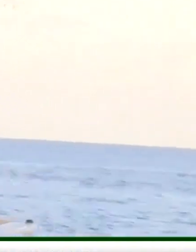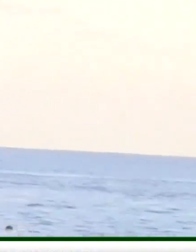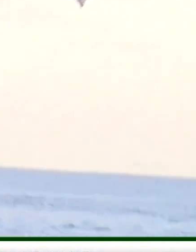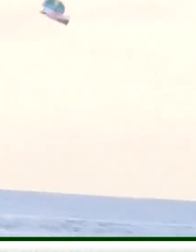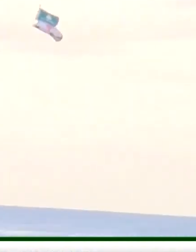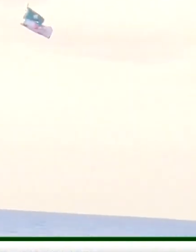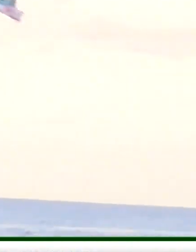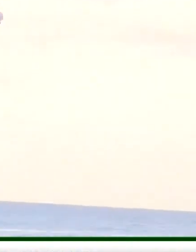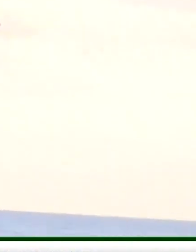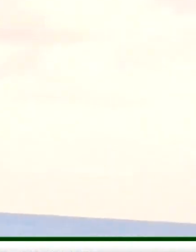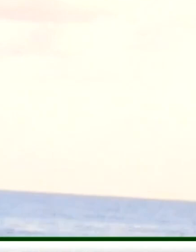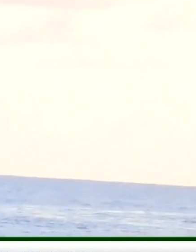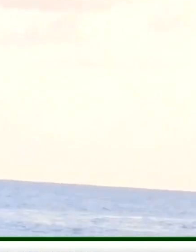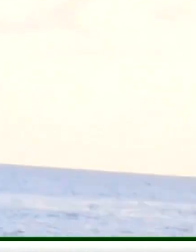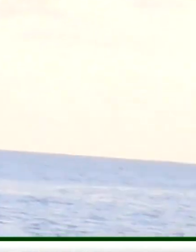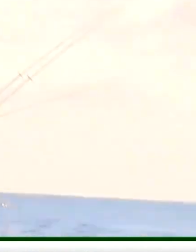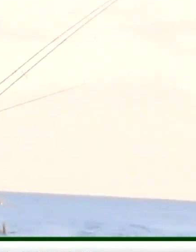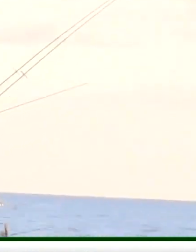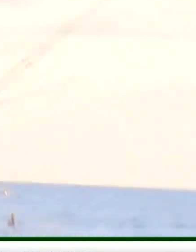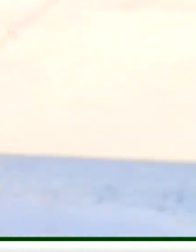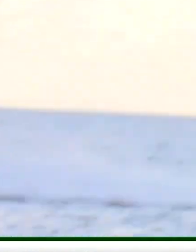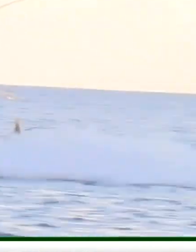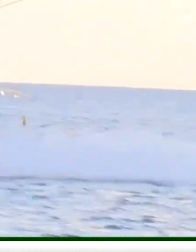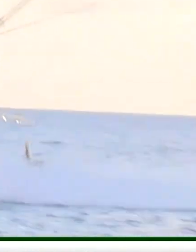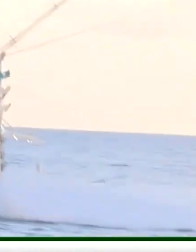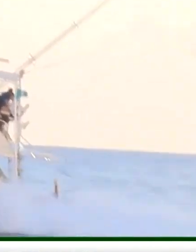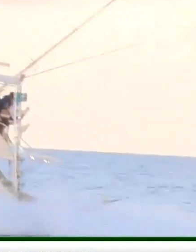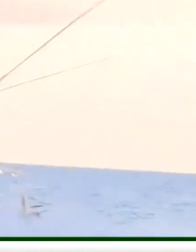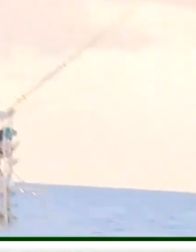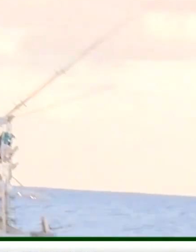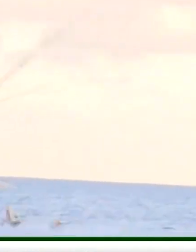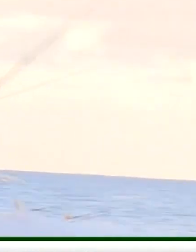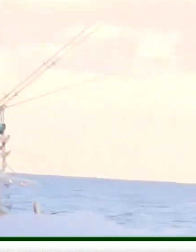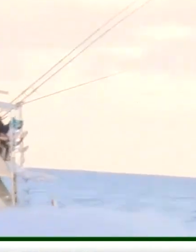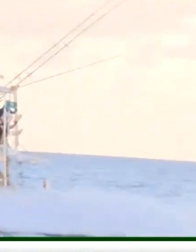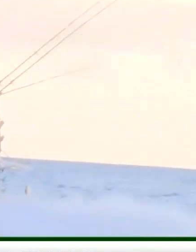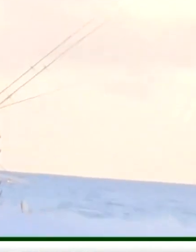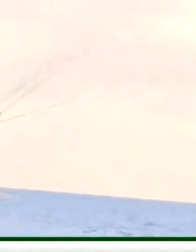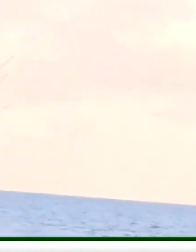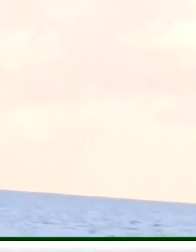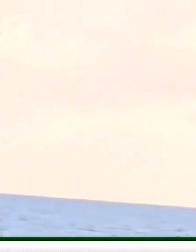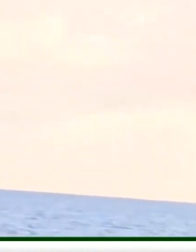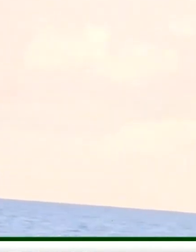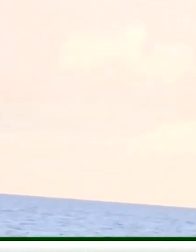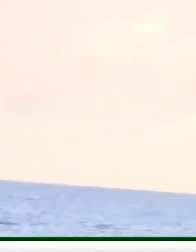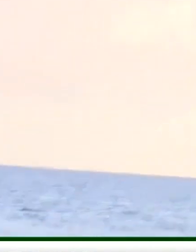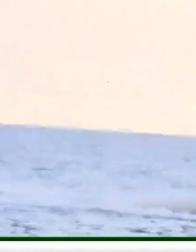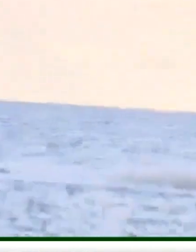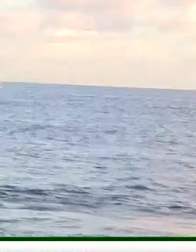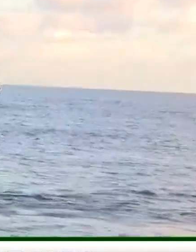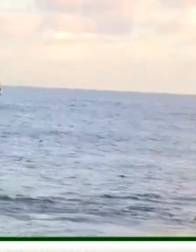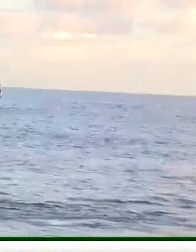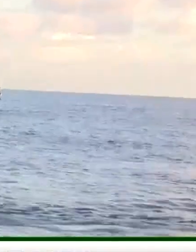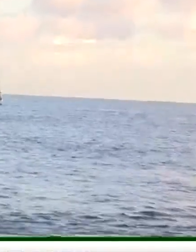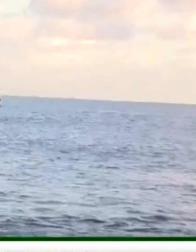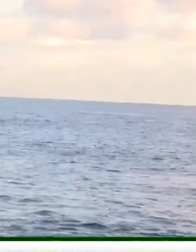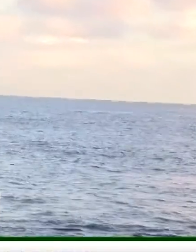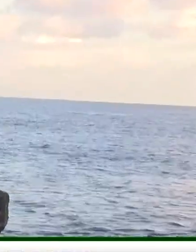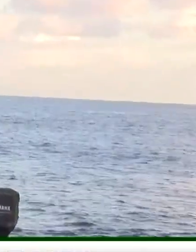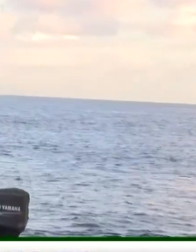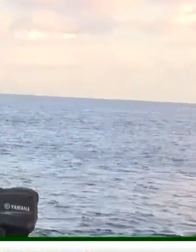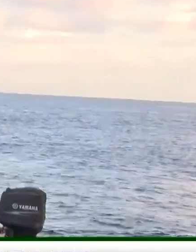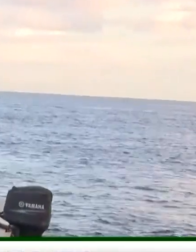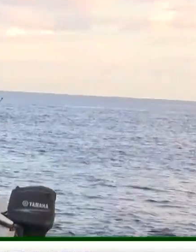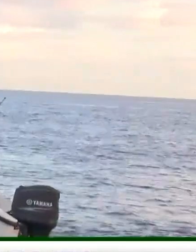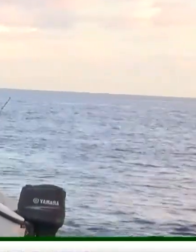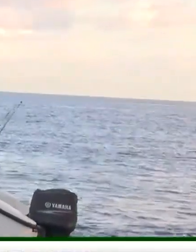of sailfish, and it is expected that across the tournament the catches will be fruitful, not only in weight but quantity. This year